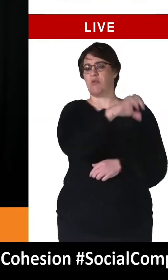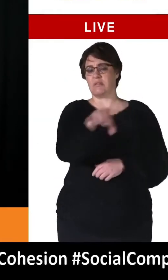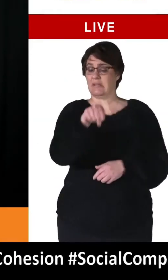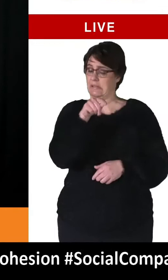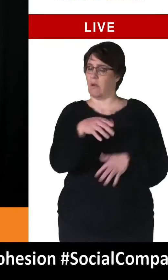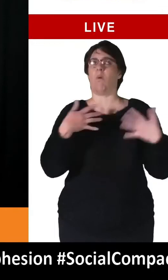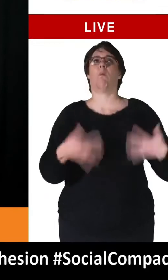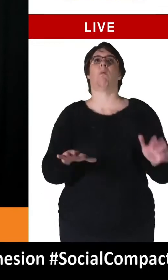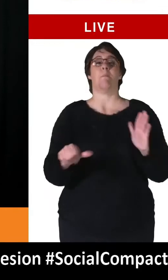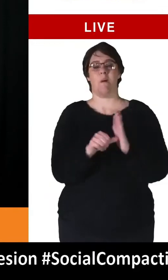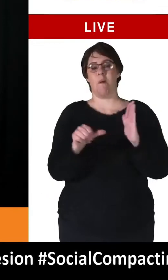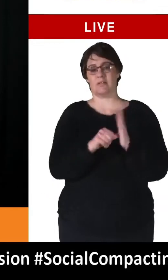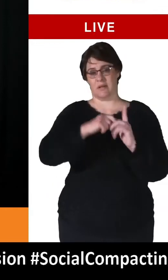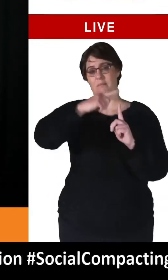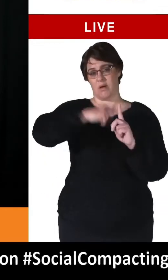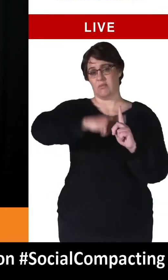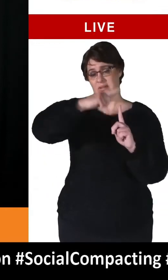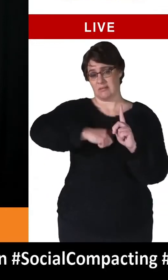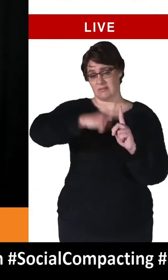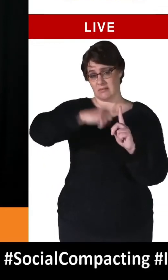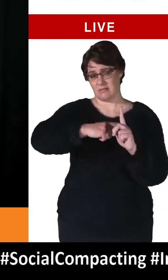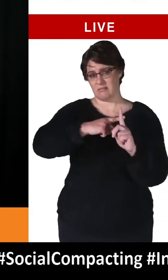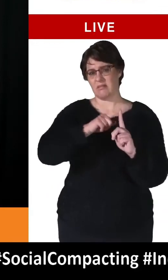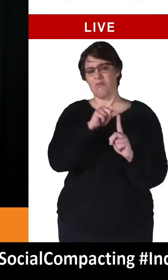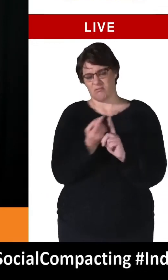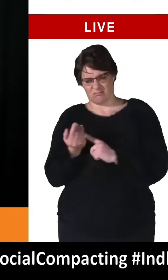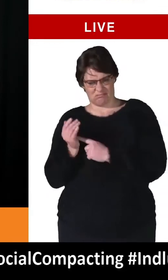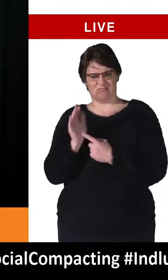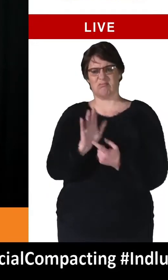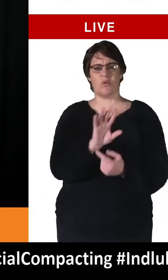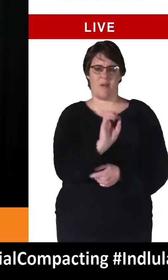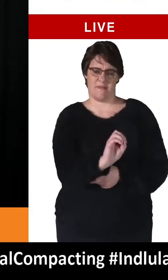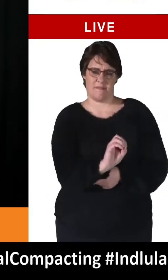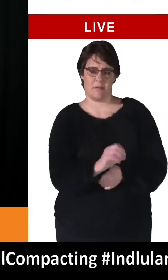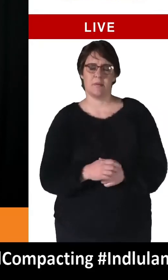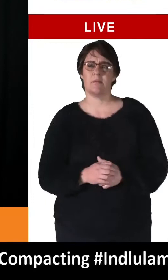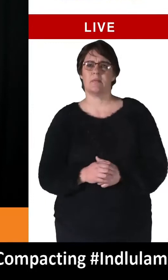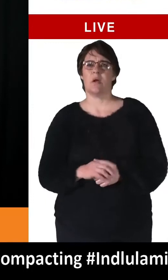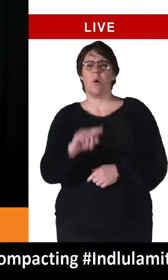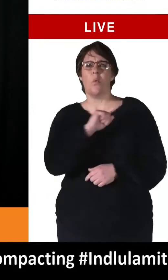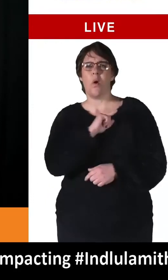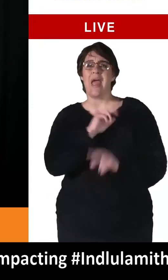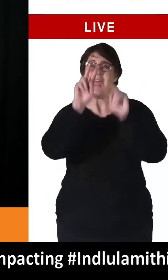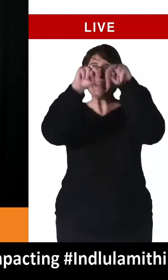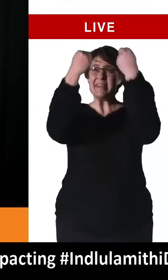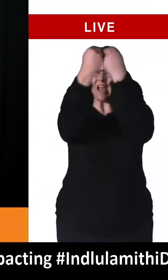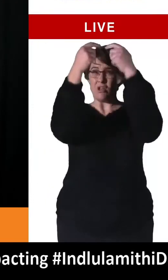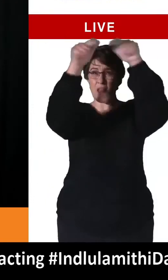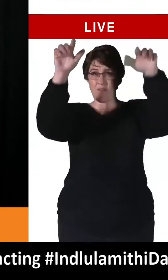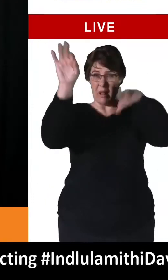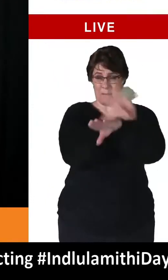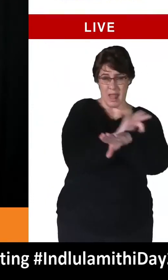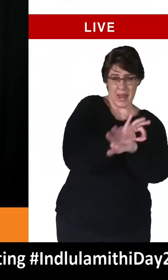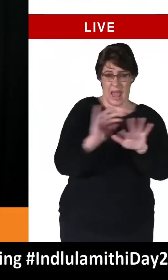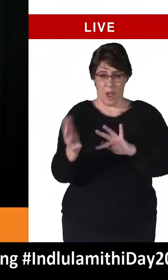most important barometers that you are going to have, because planning at a national level in South